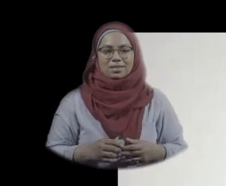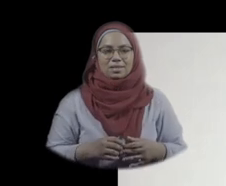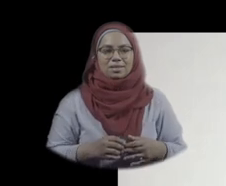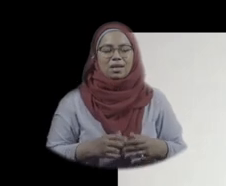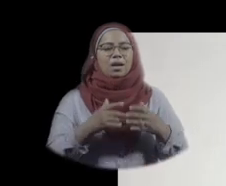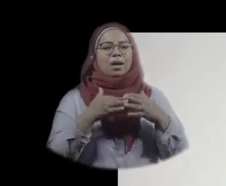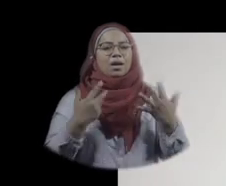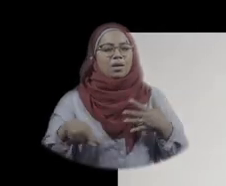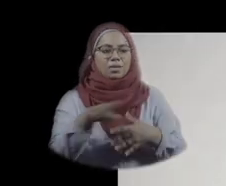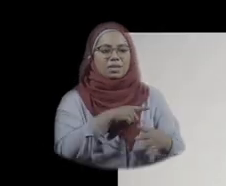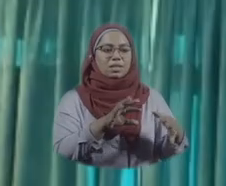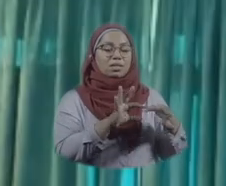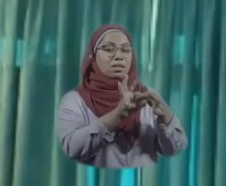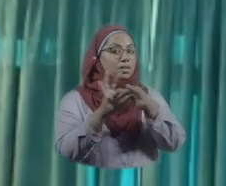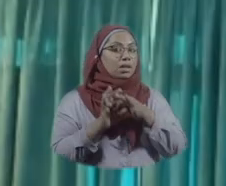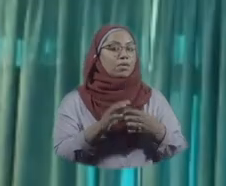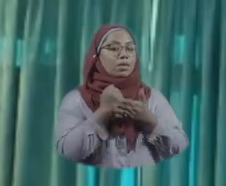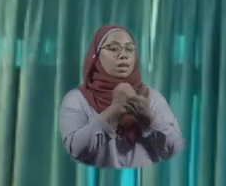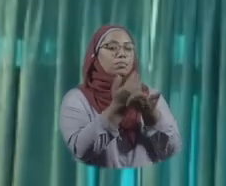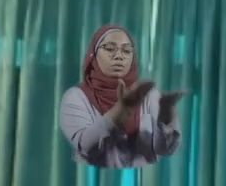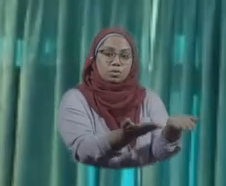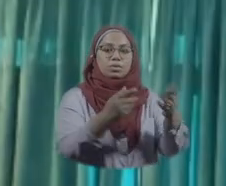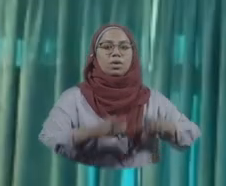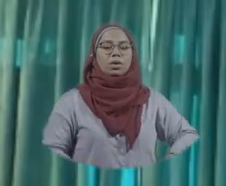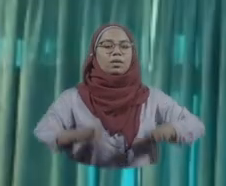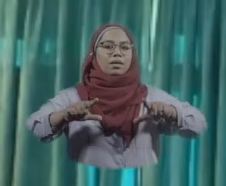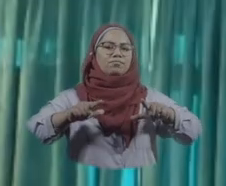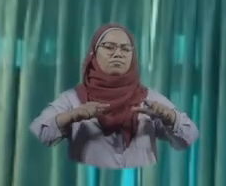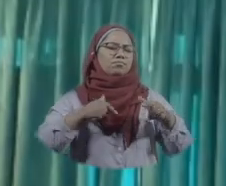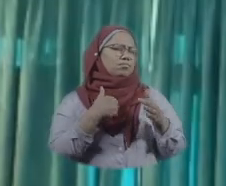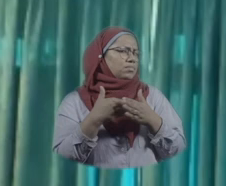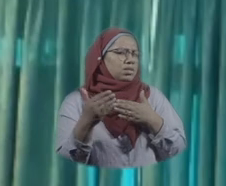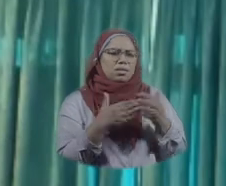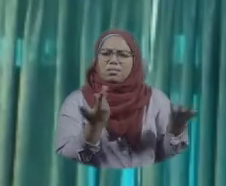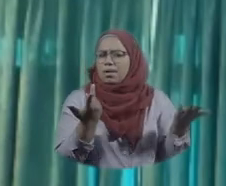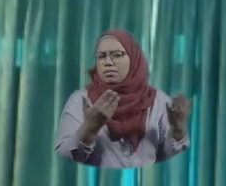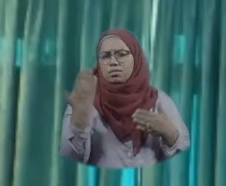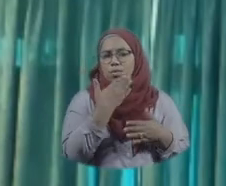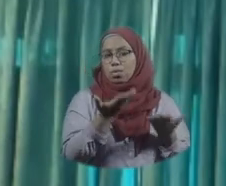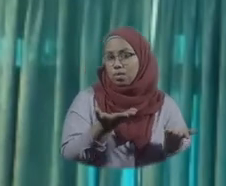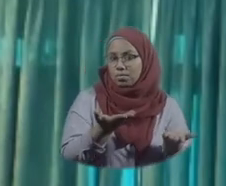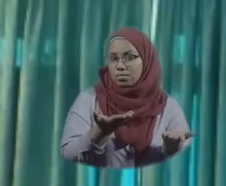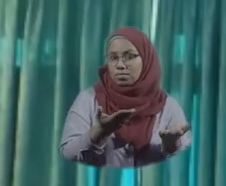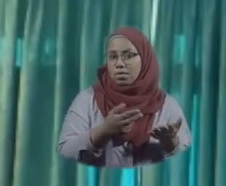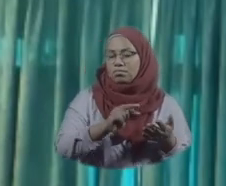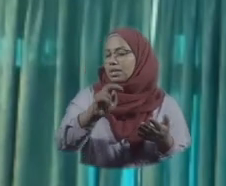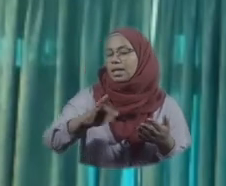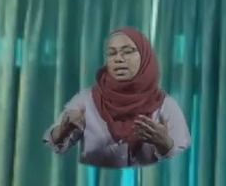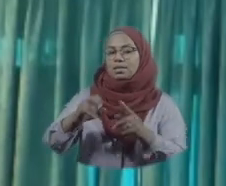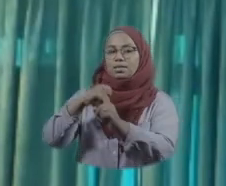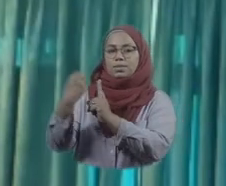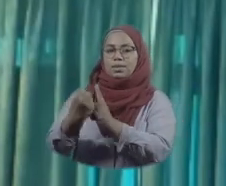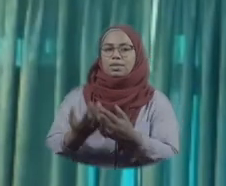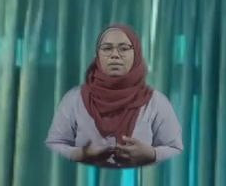na be episode 4. How has networking helped you in your life? Okay, school daur